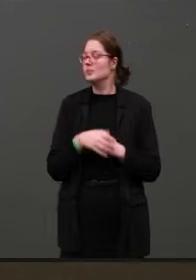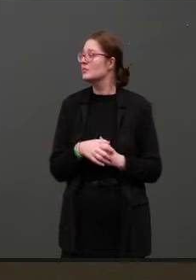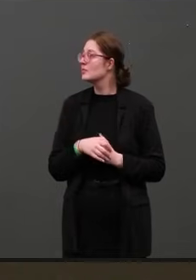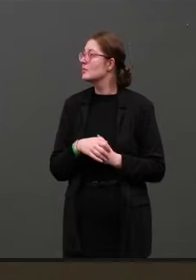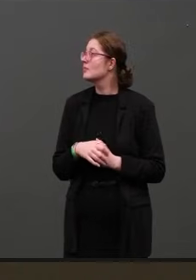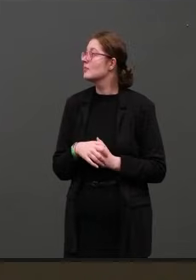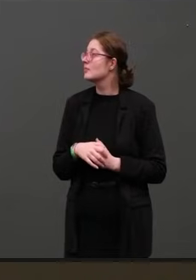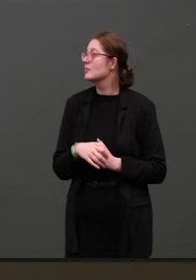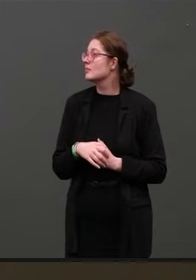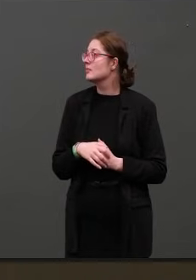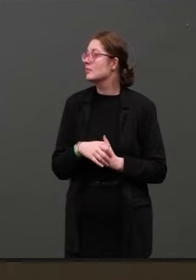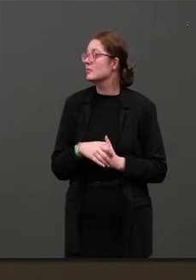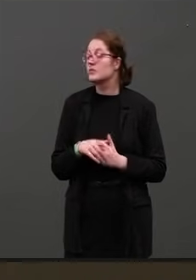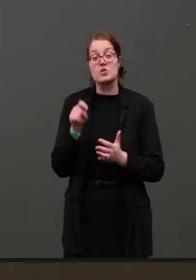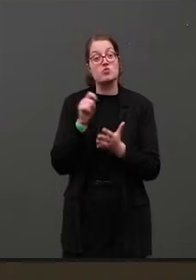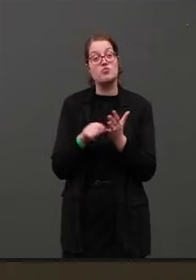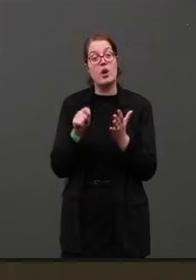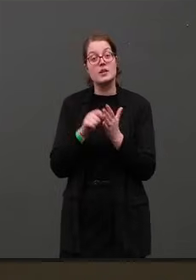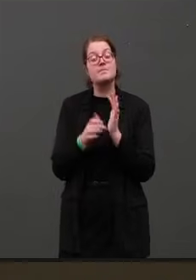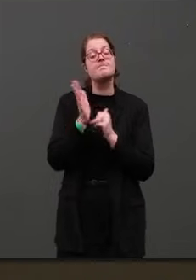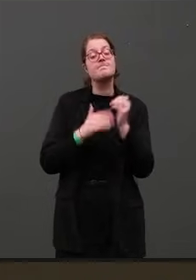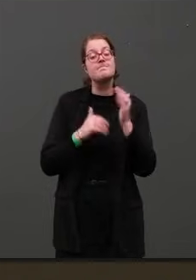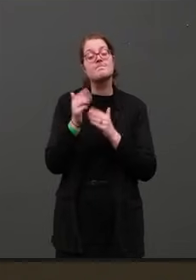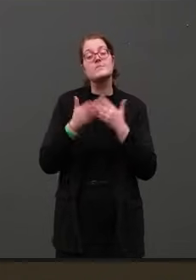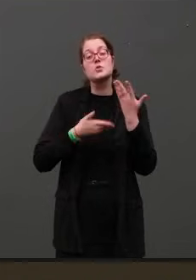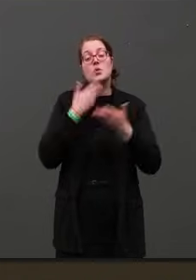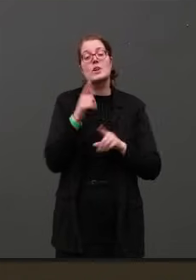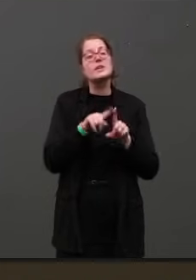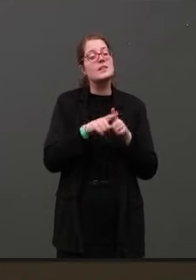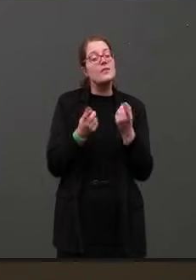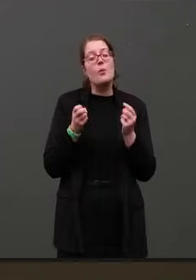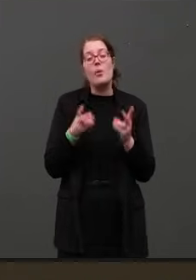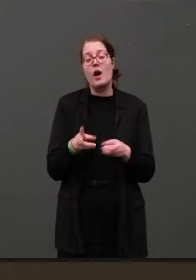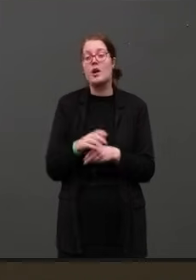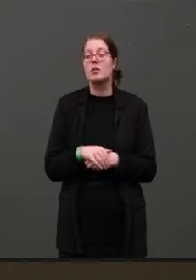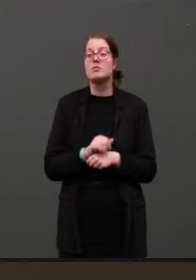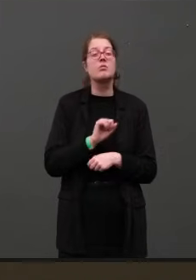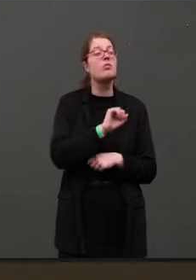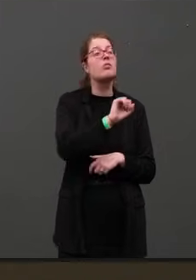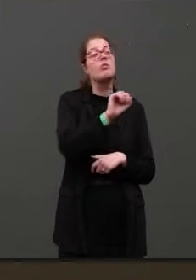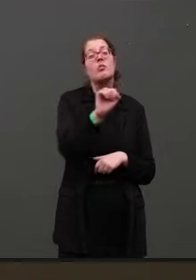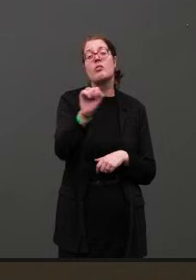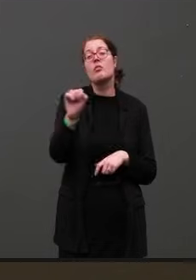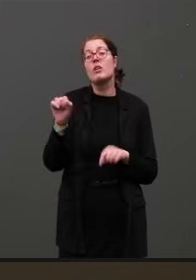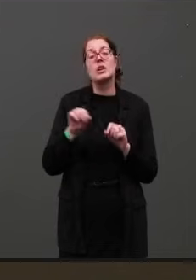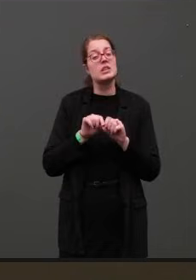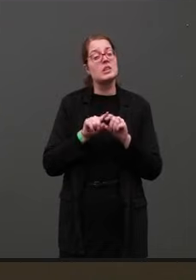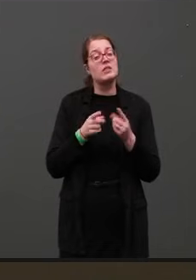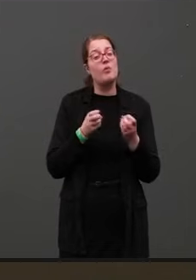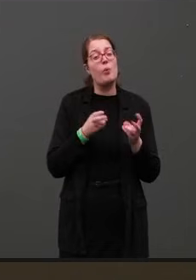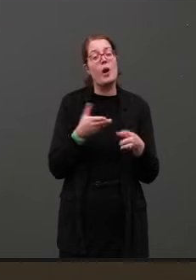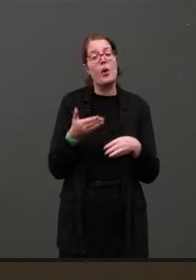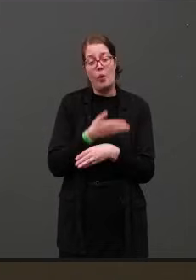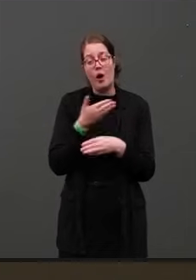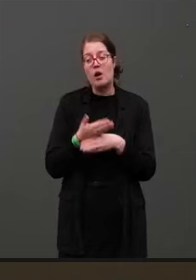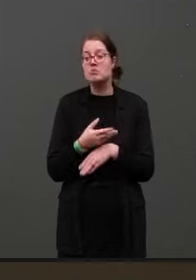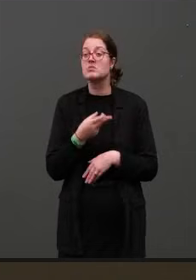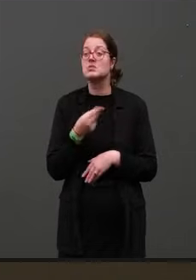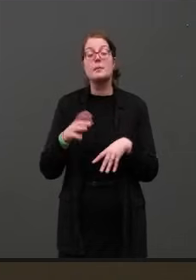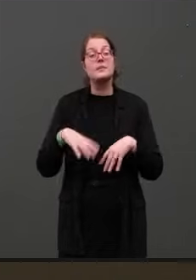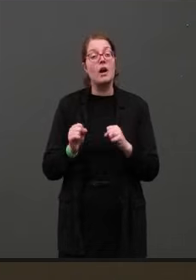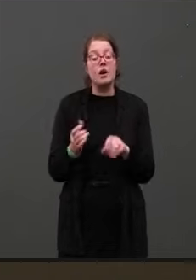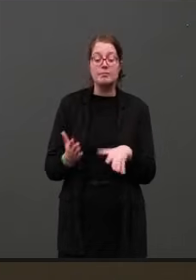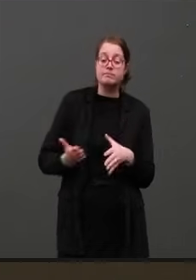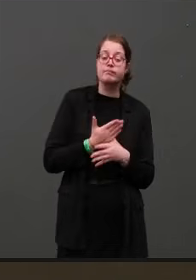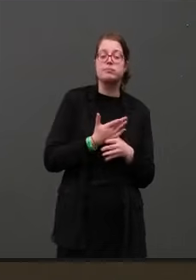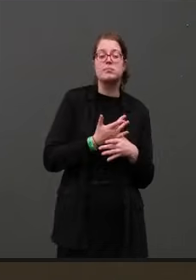Writers build stories in many different ways. Everyone here will have a different way of working. Some of us start at the beginning and go right through to the end.